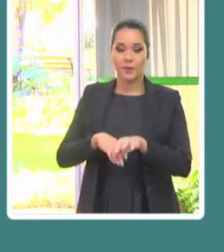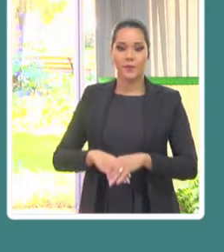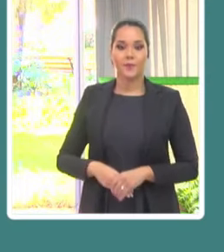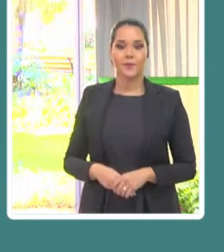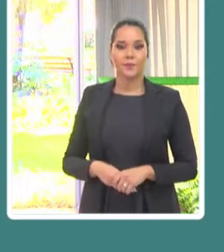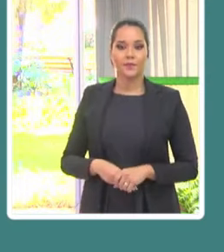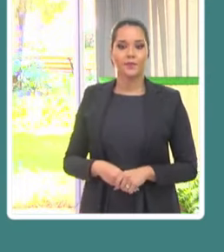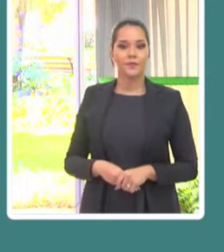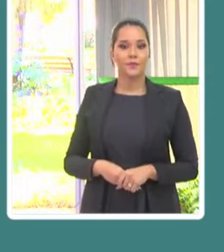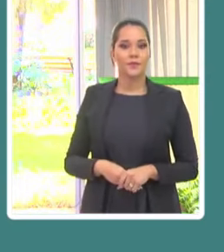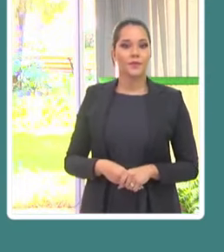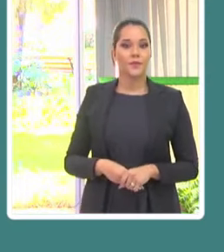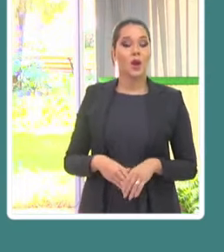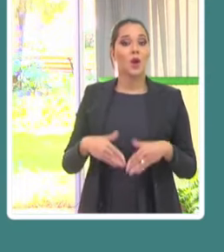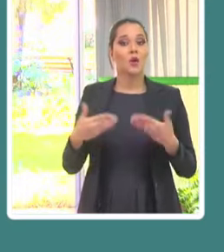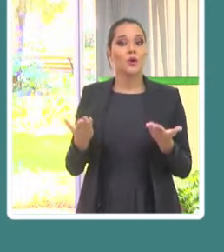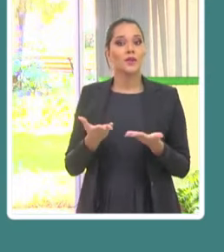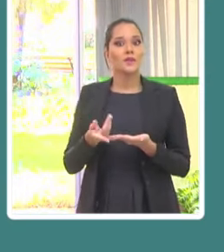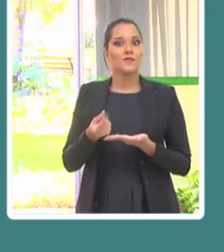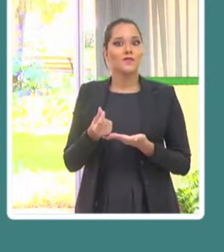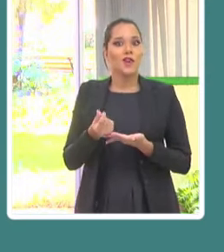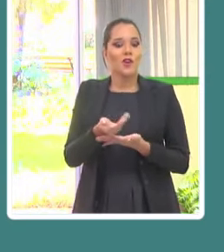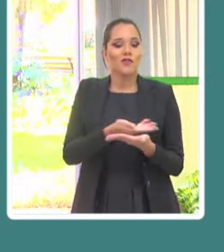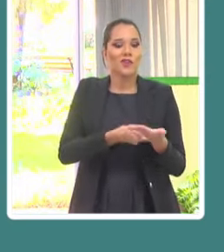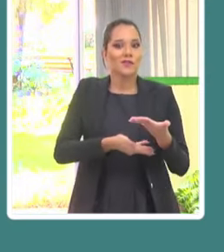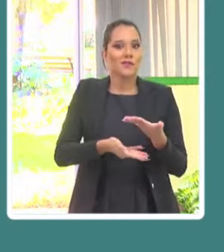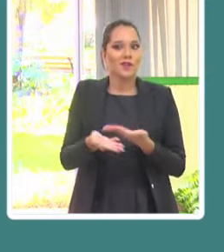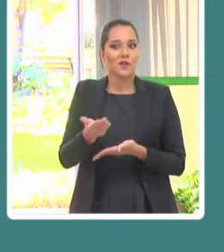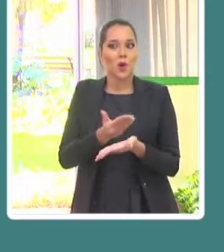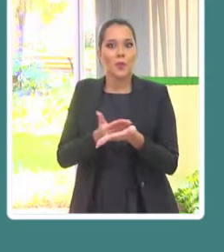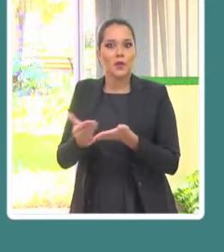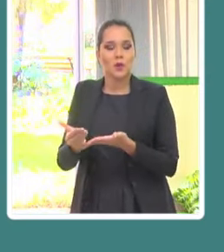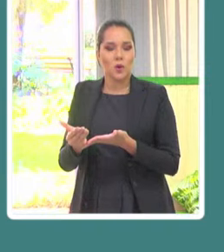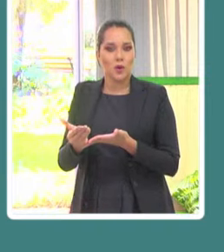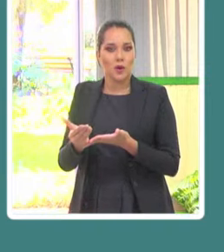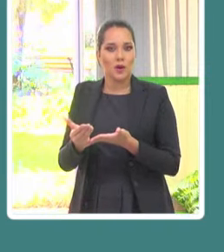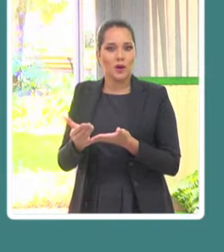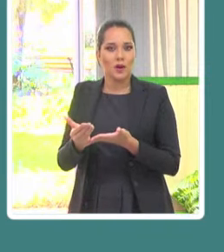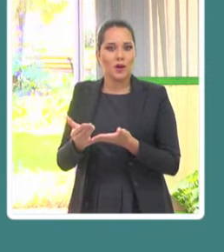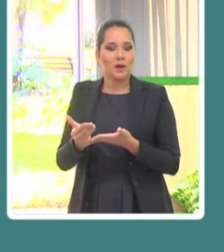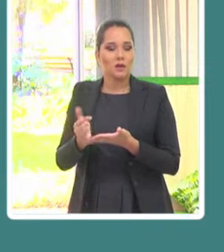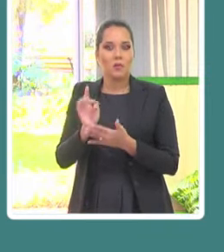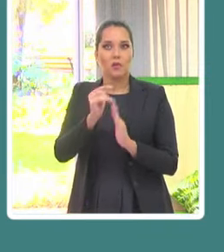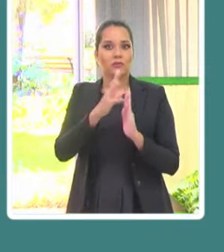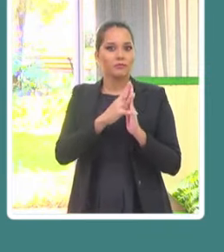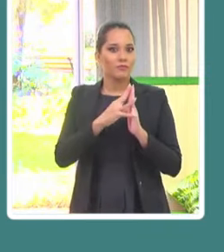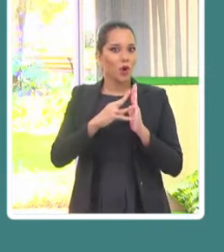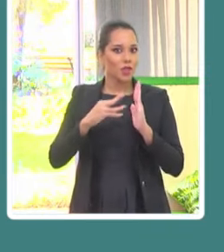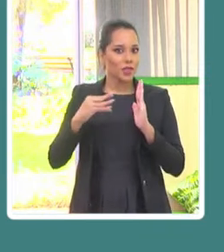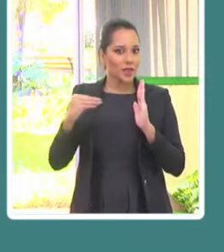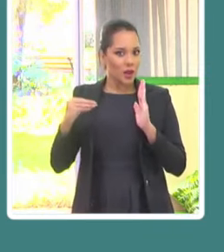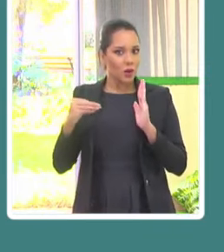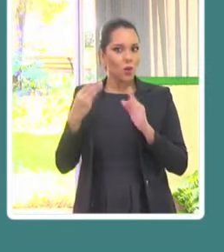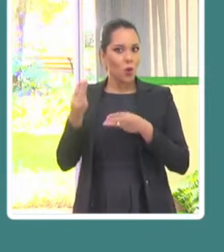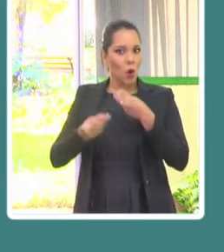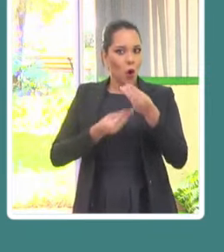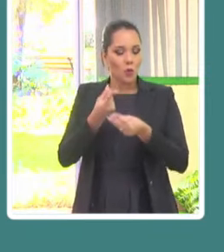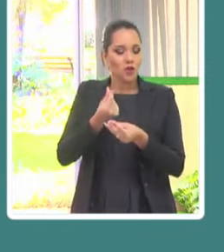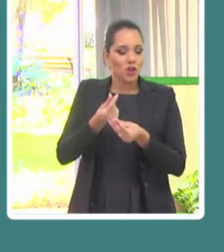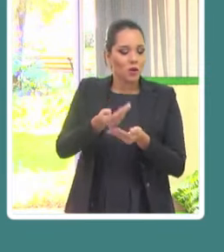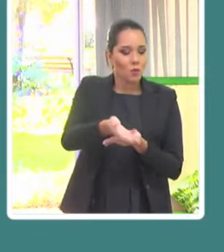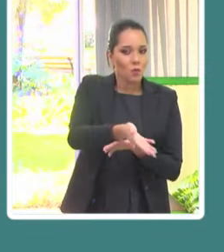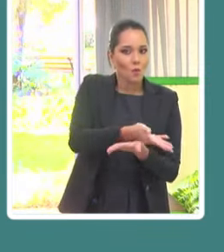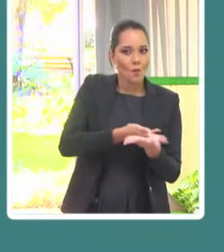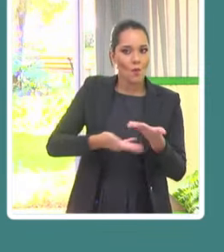cash transfers came as a model for how you can transfer that money directly to